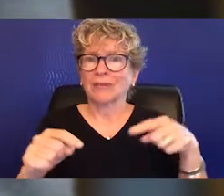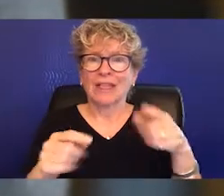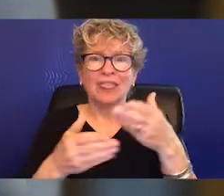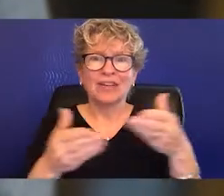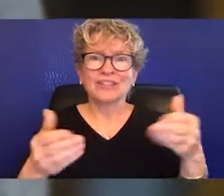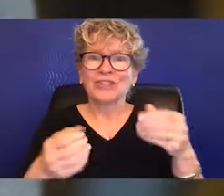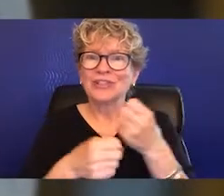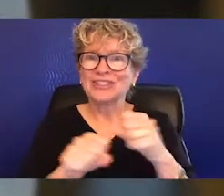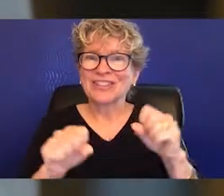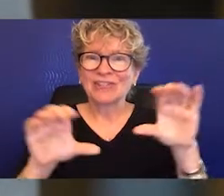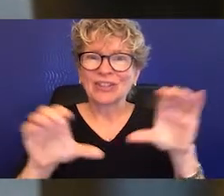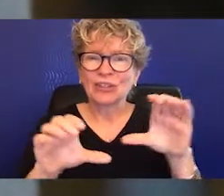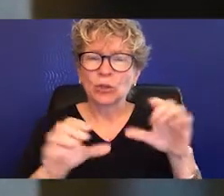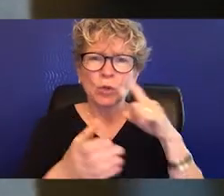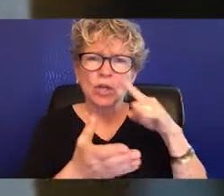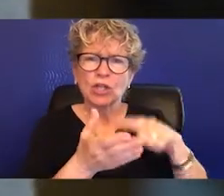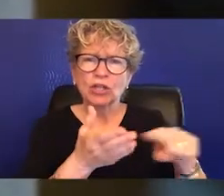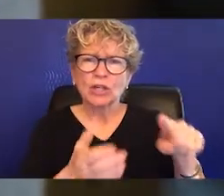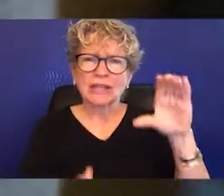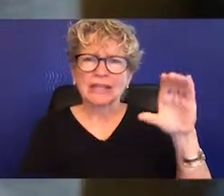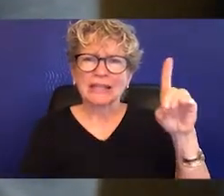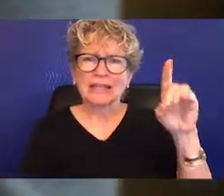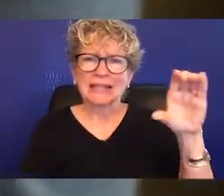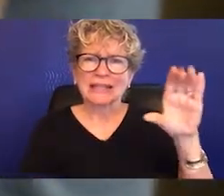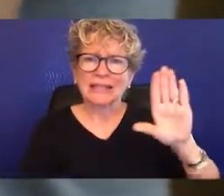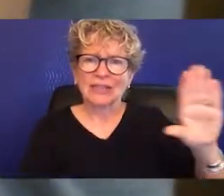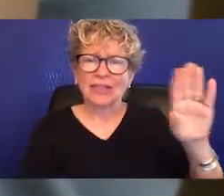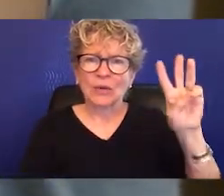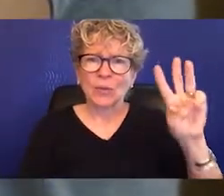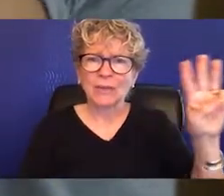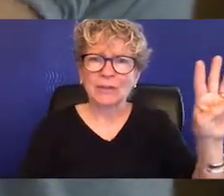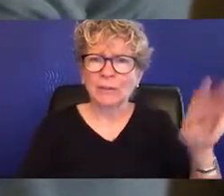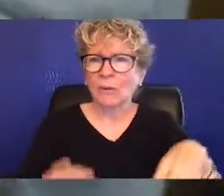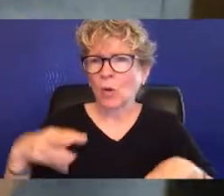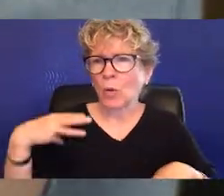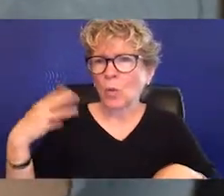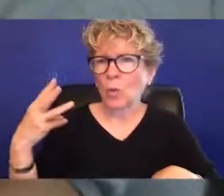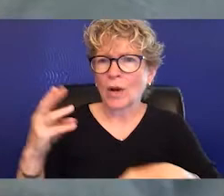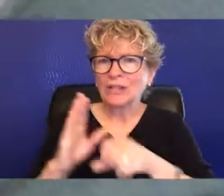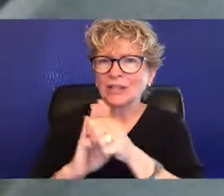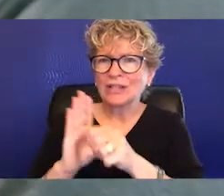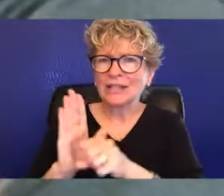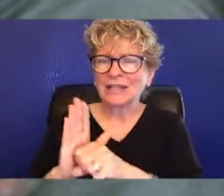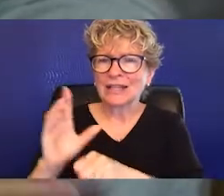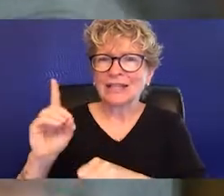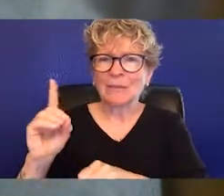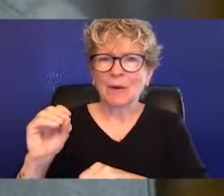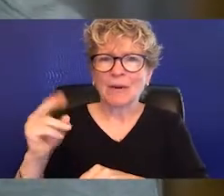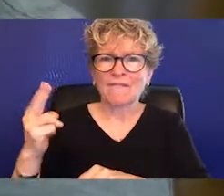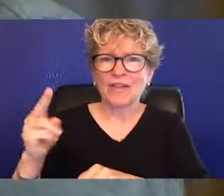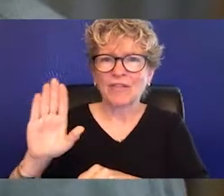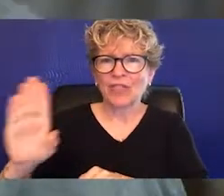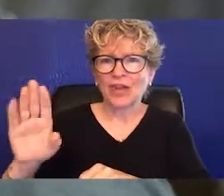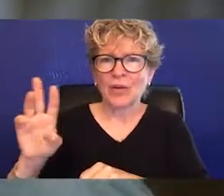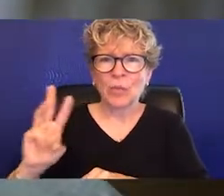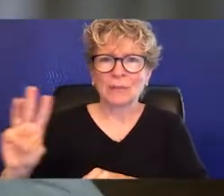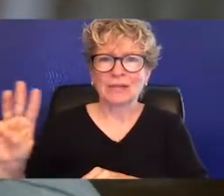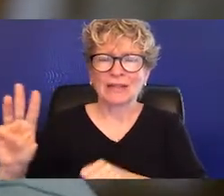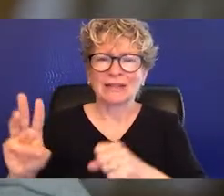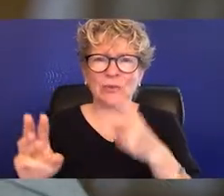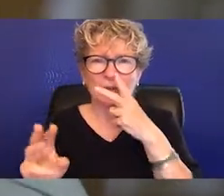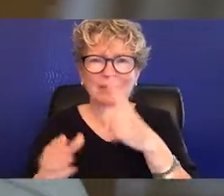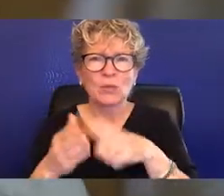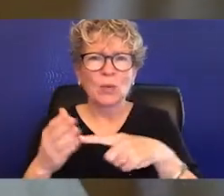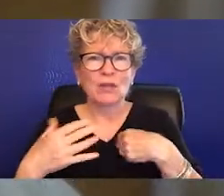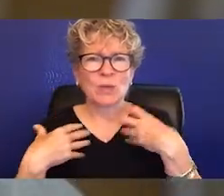do. Be sure to check the CDC's website or the Washington State Department of Health website for more information on what you can